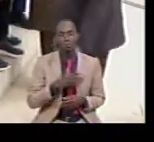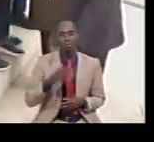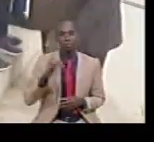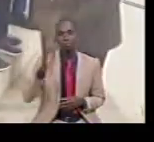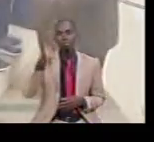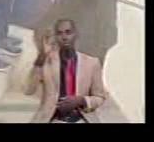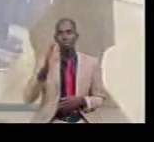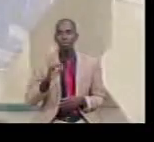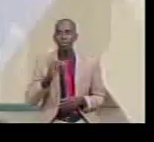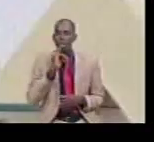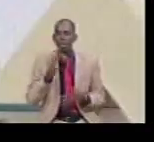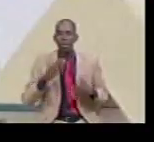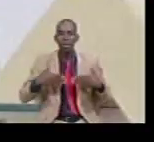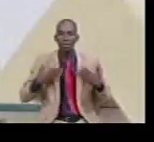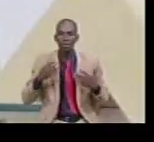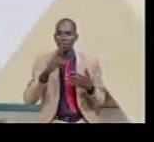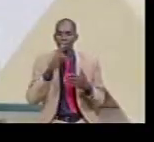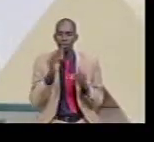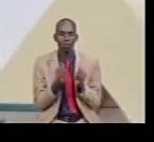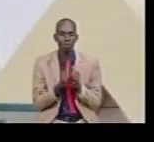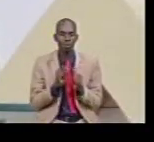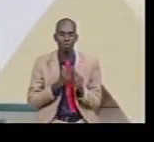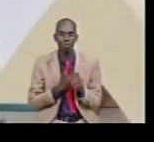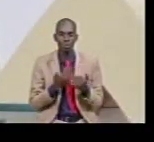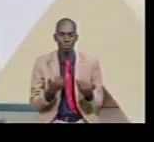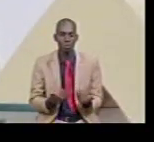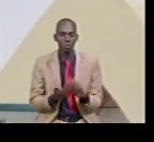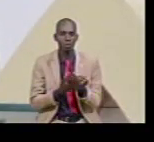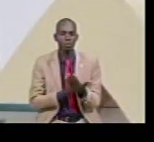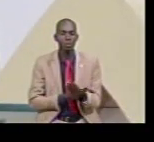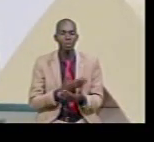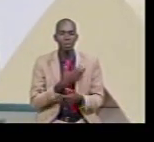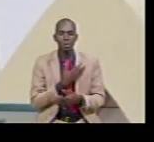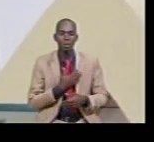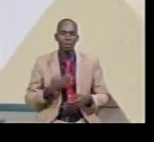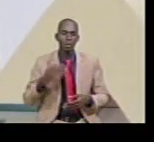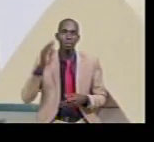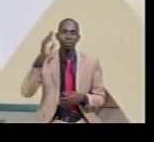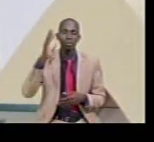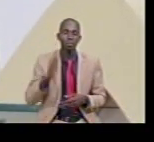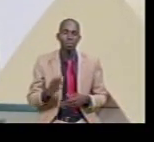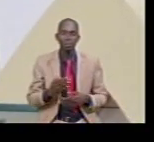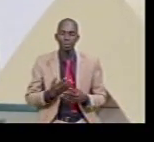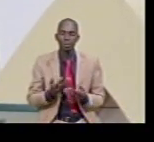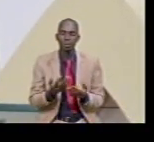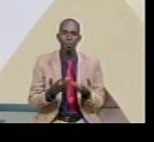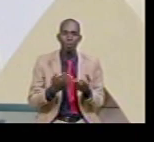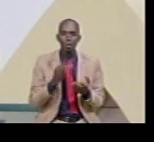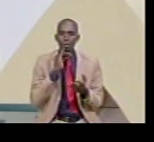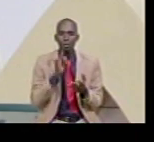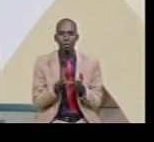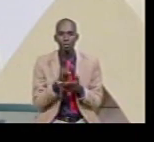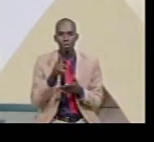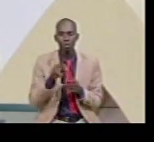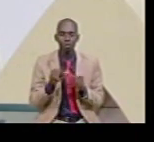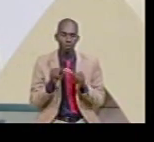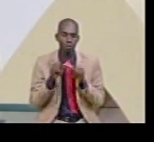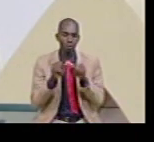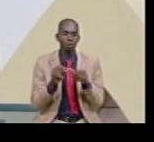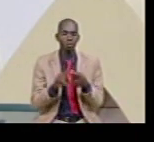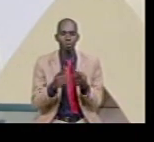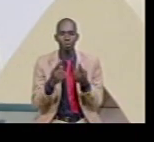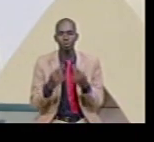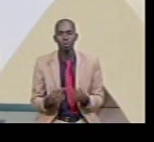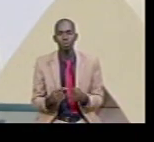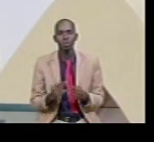this morning, and his desire that you continue to come. Our ushers will give you